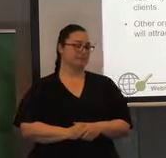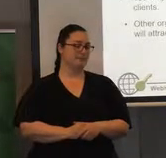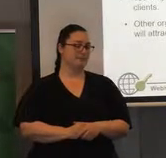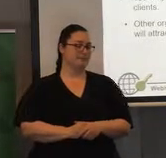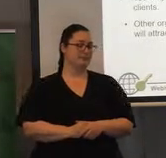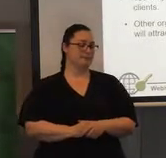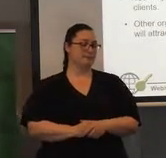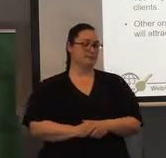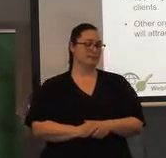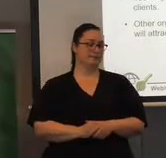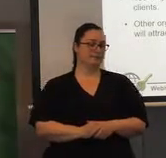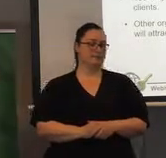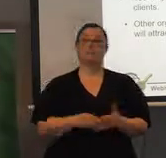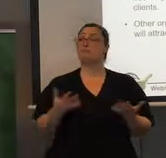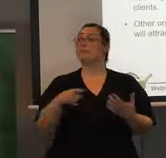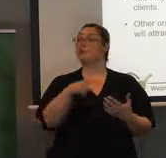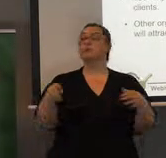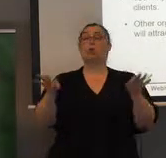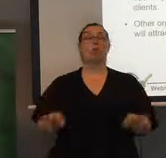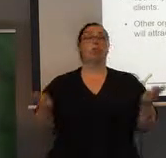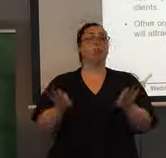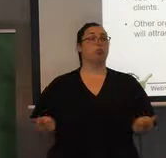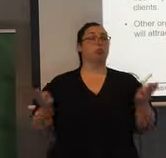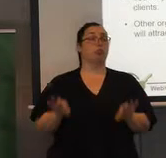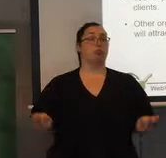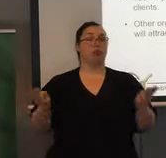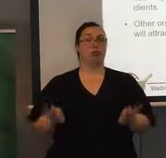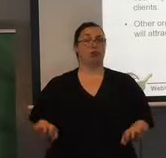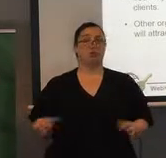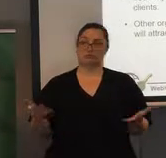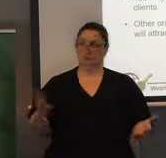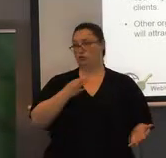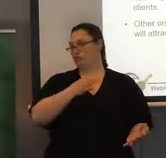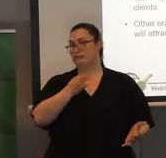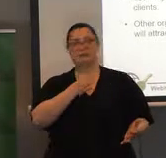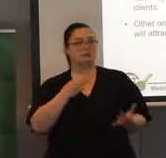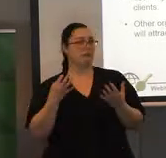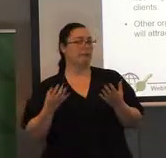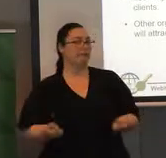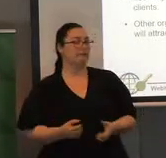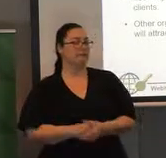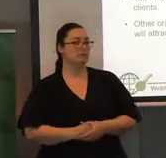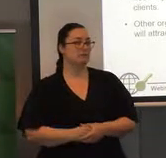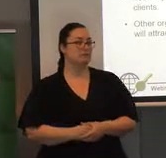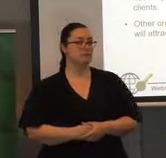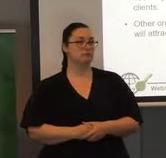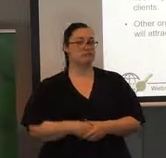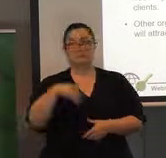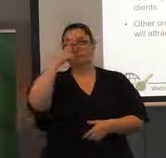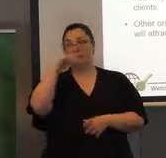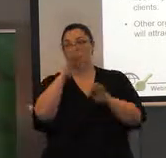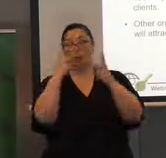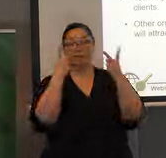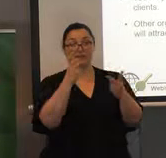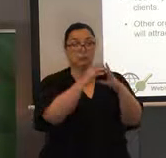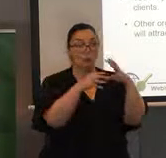So what actually happens if you decide to do nothing? First of all, you better understand the risks. You've got the loss of website